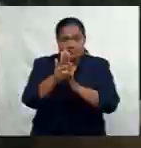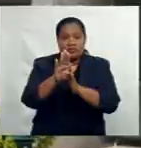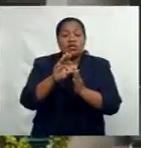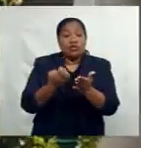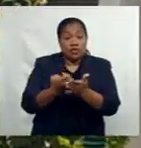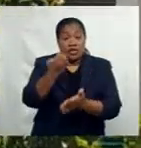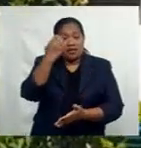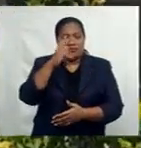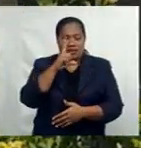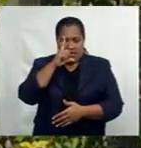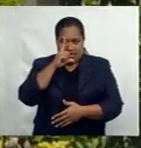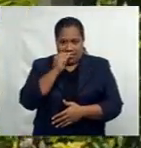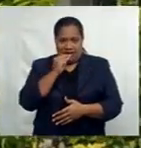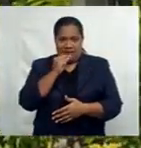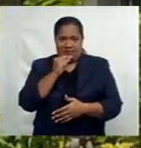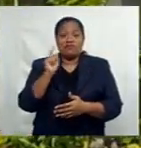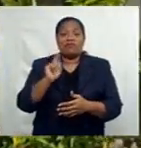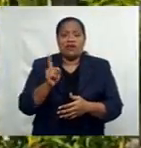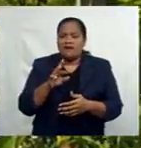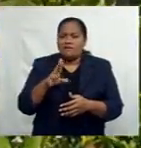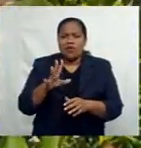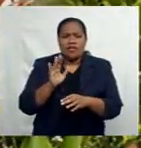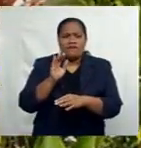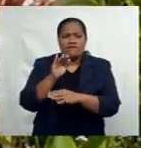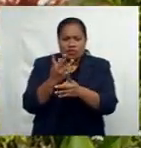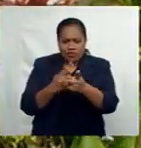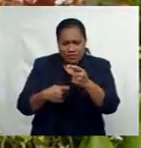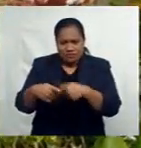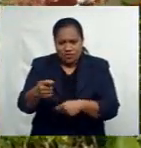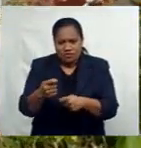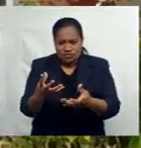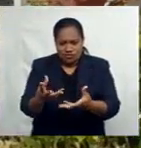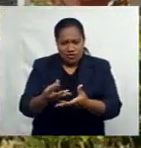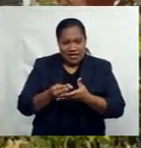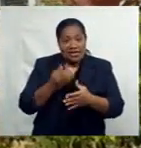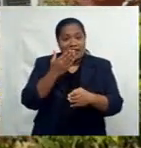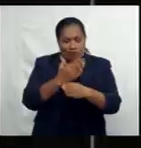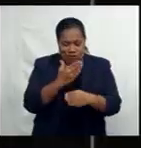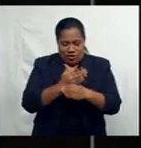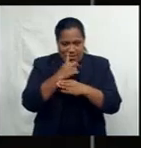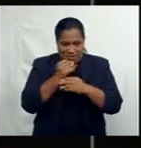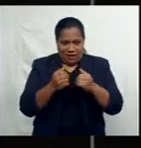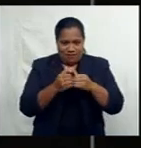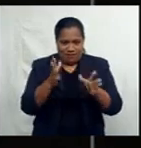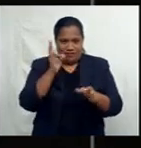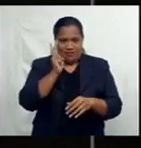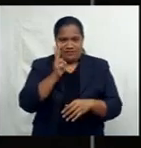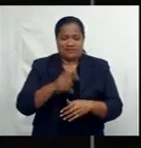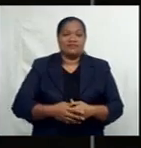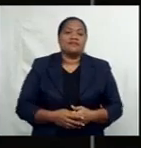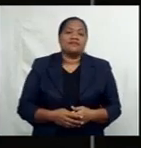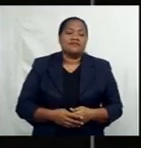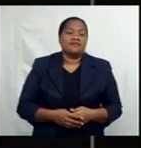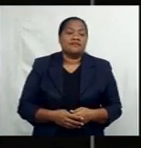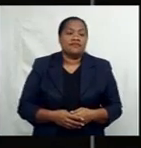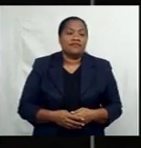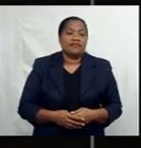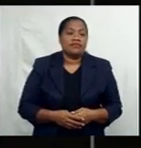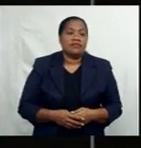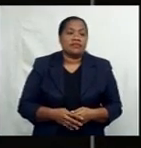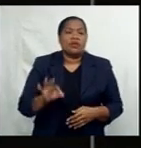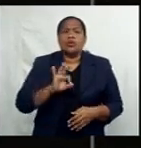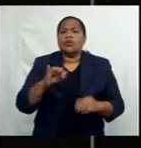resume via foreign exchange earnings and employment. Kritika Kumar, FBC News. A shortage of ambulances